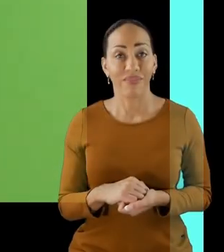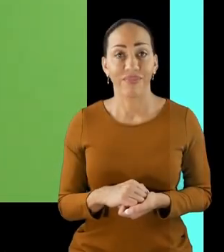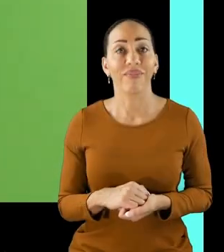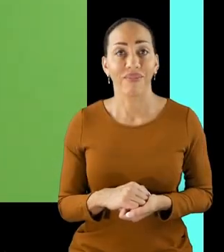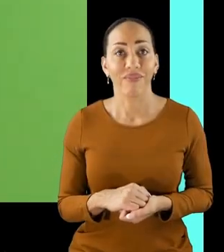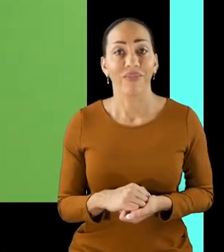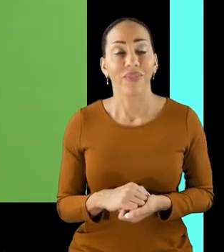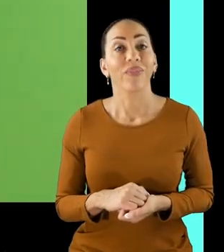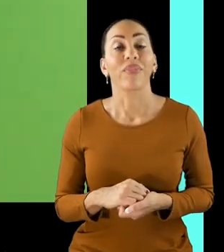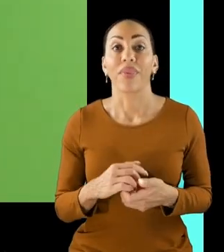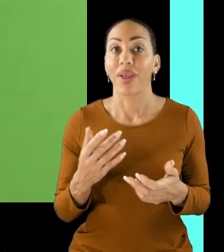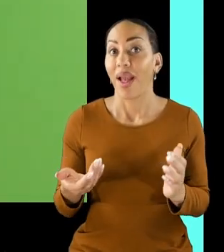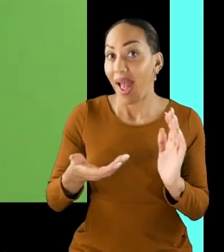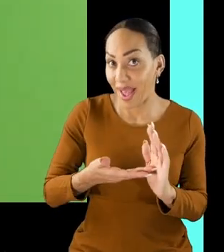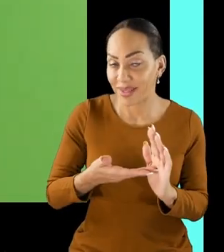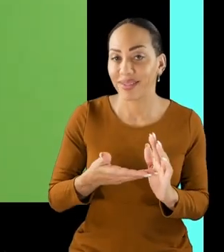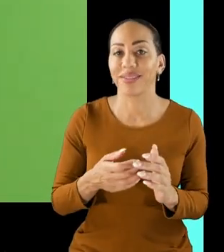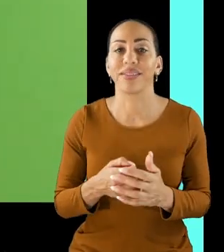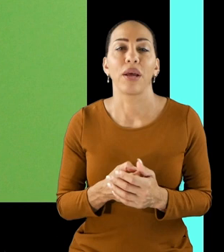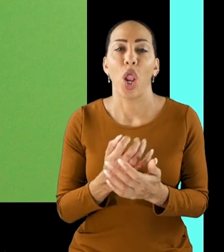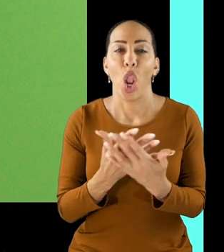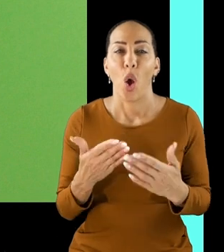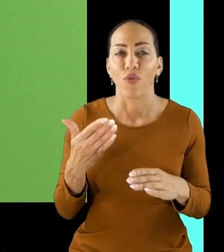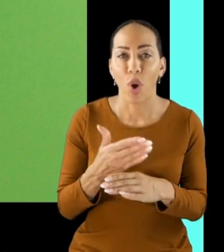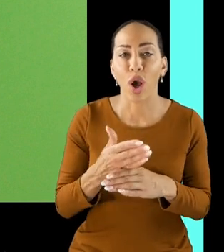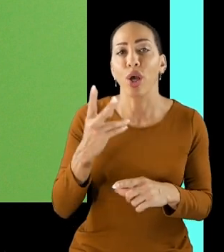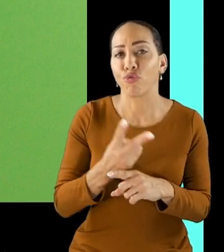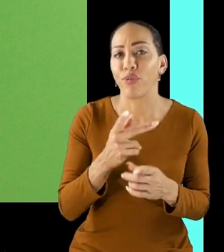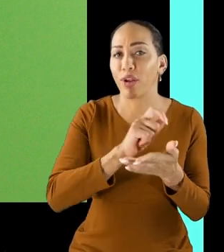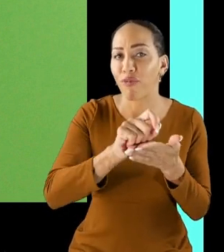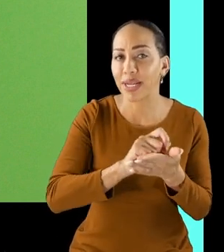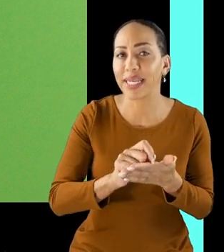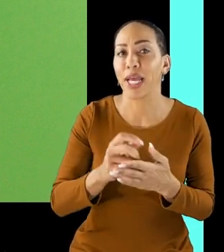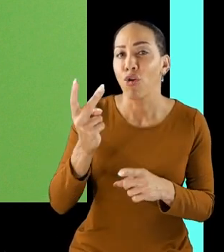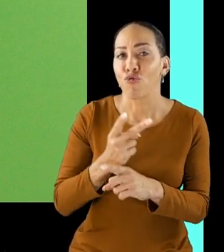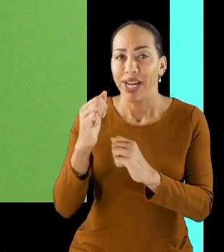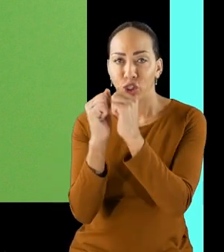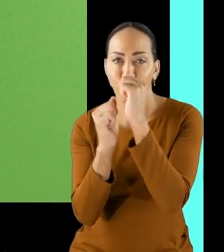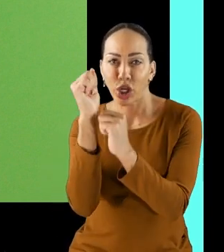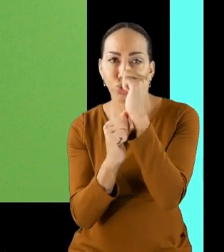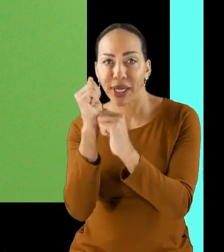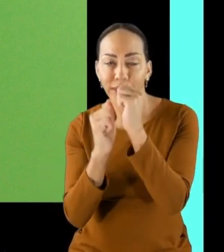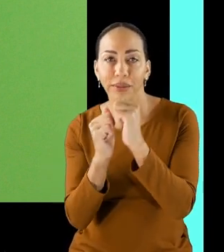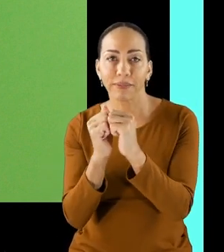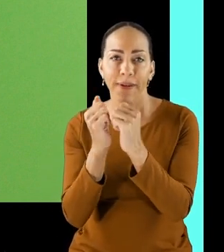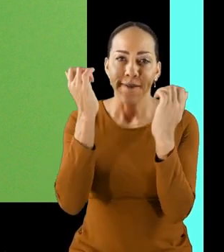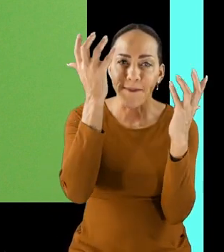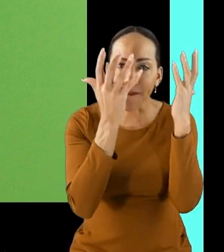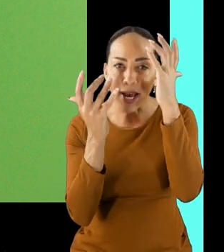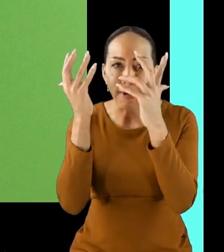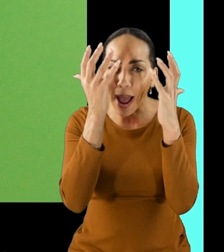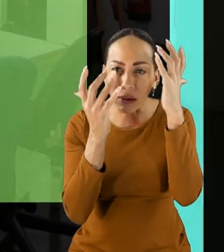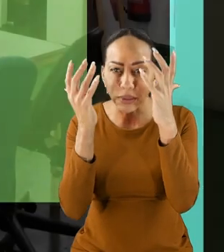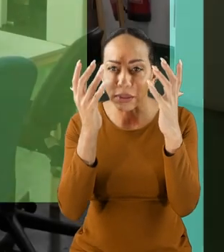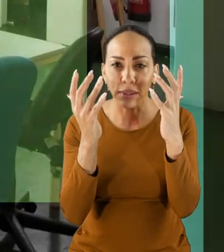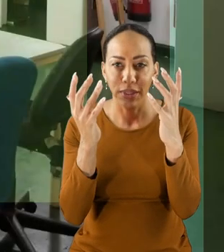And there was a huge amount of work and rewriting and restructuring involved in trying to figure out how